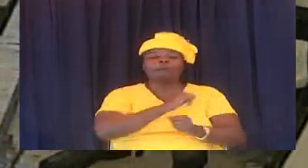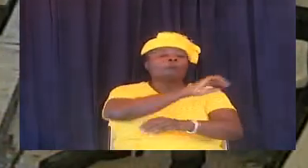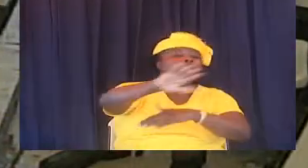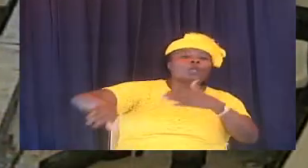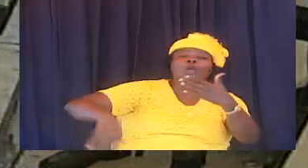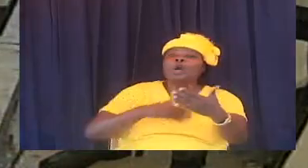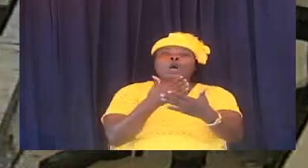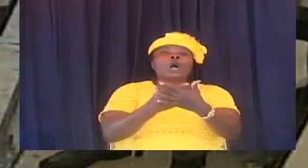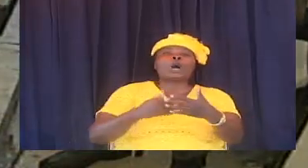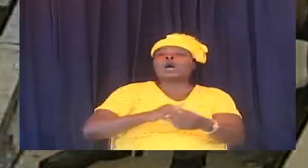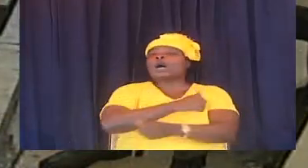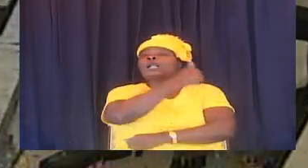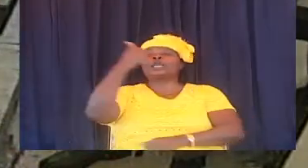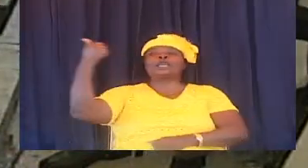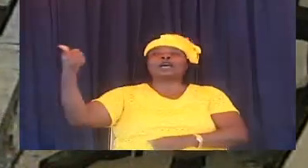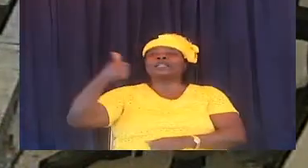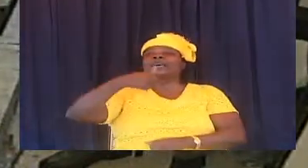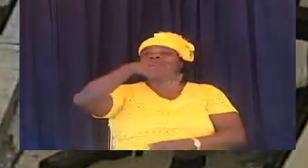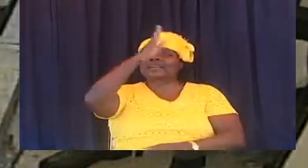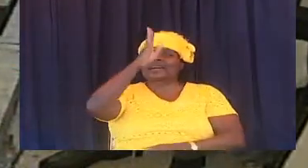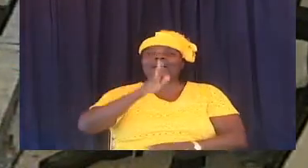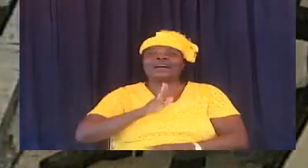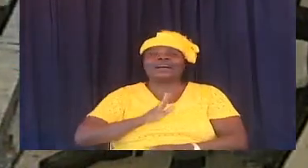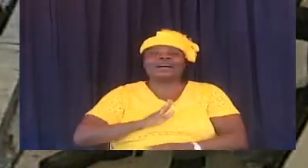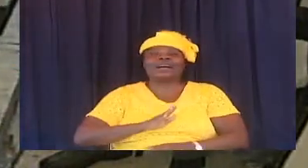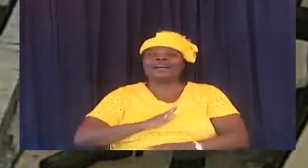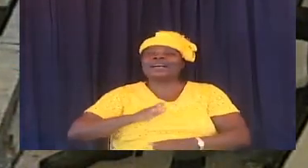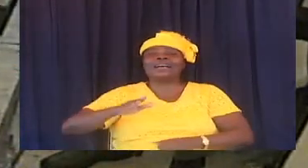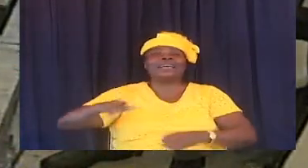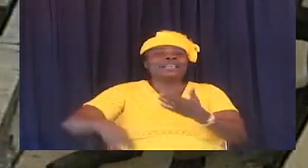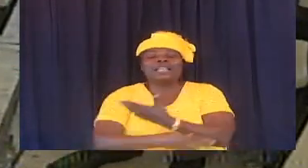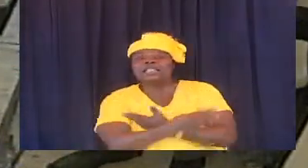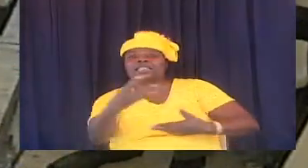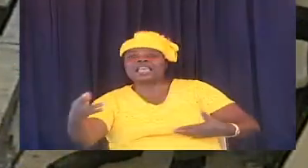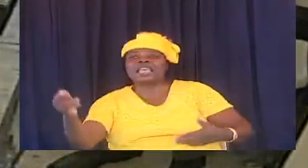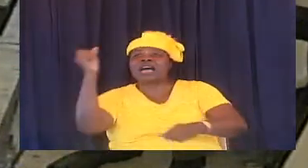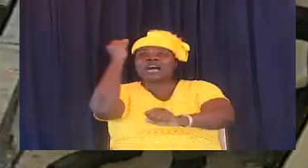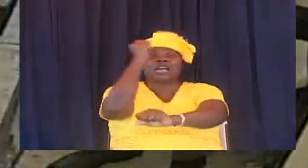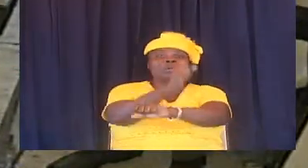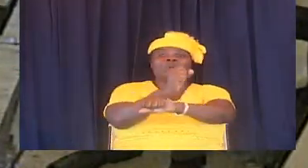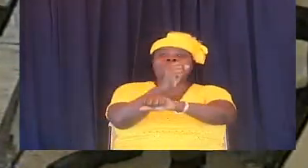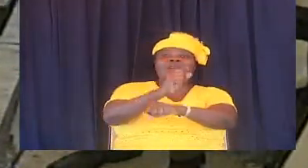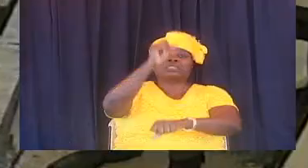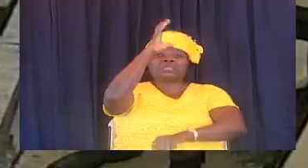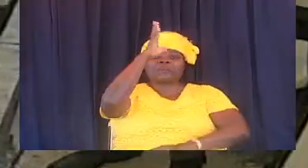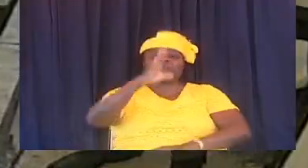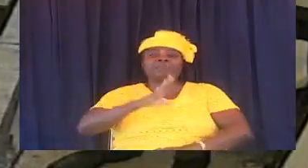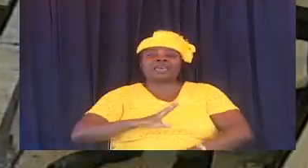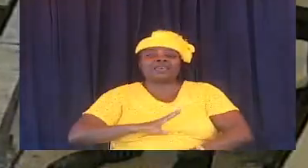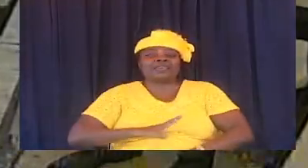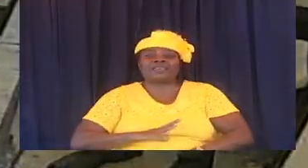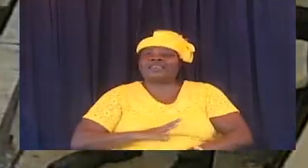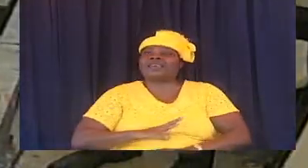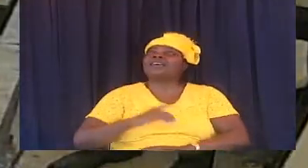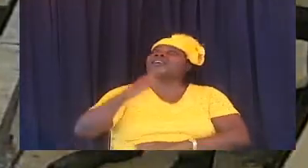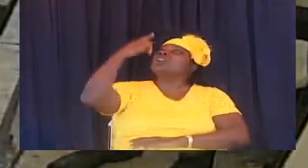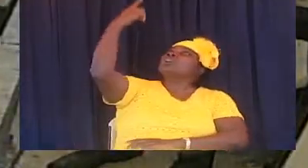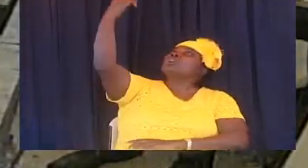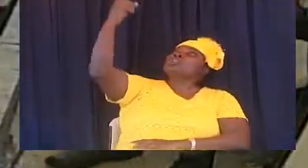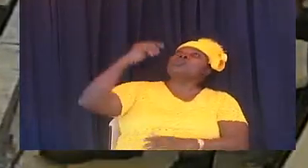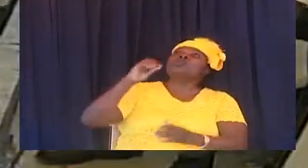Hallelujah. Oh, all the other gods, they are the works of men.